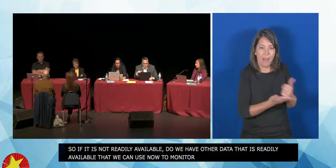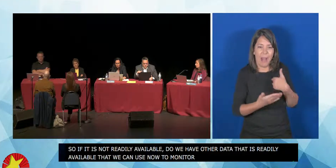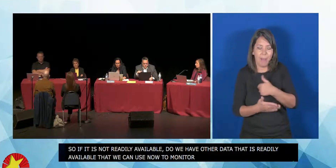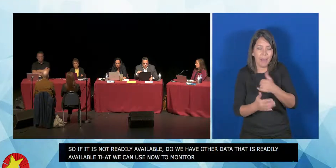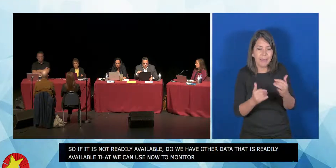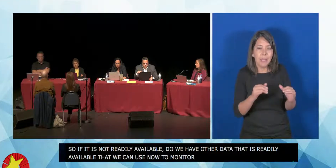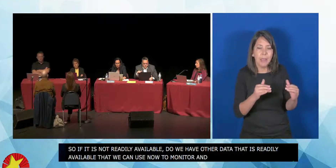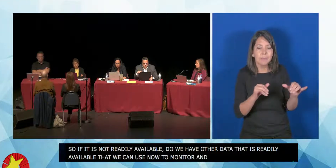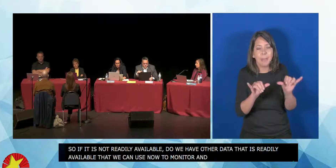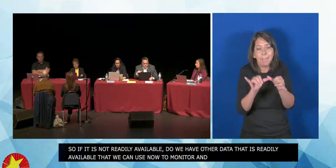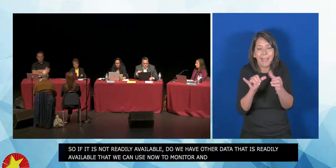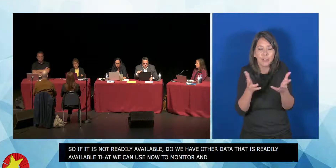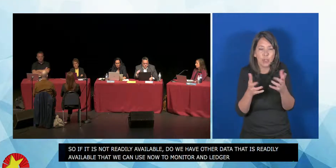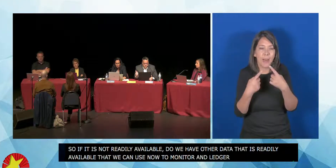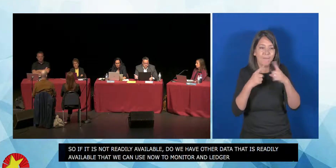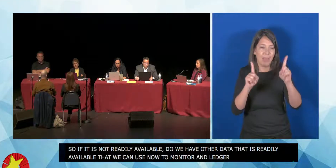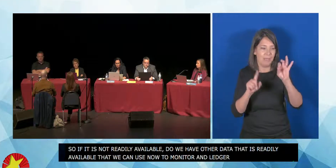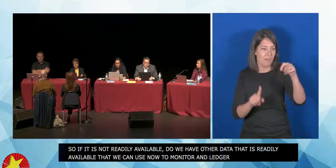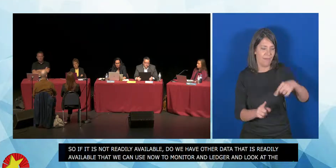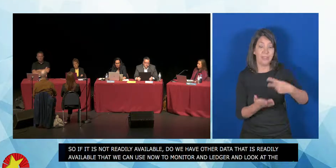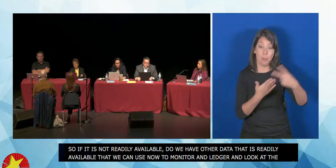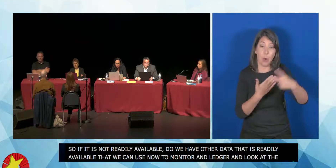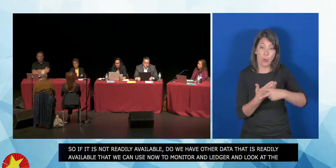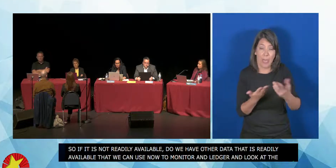at the effectiveness of the program?